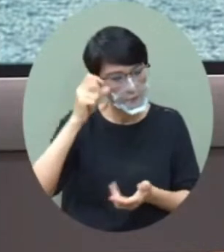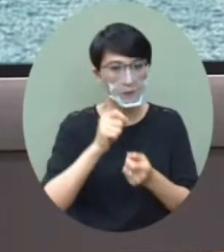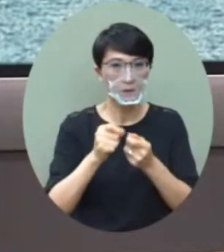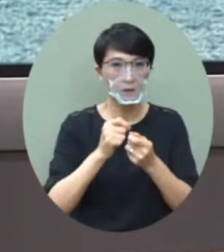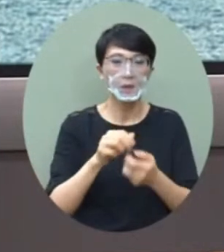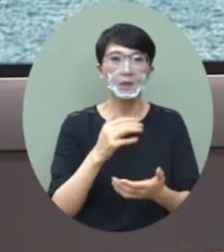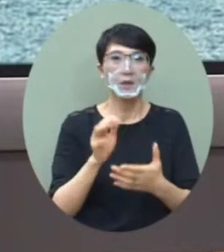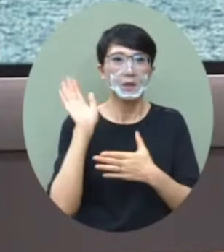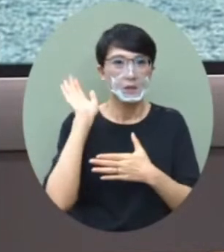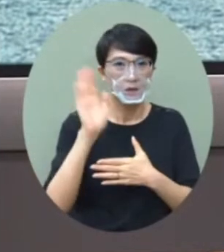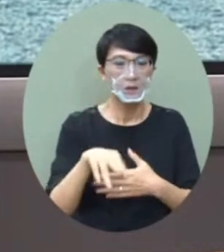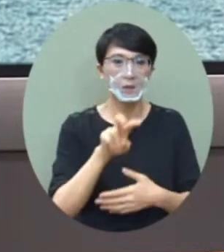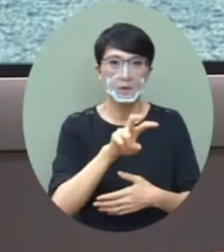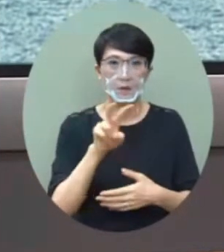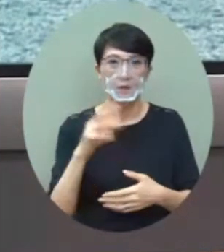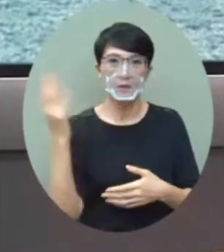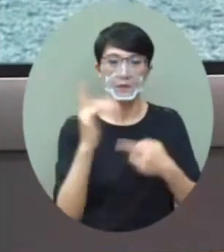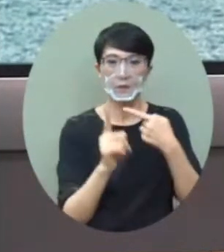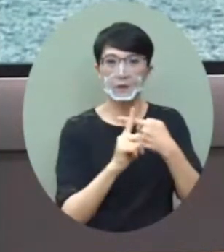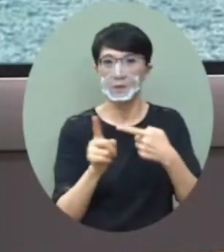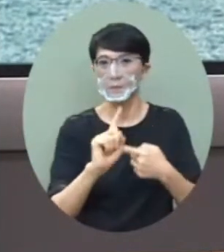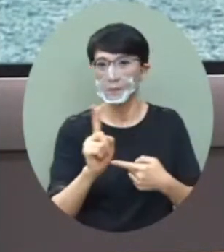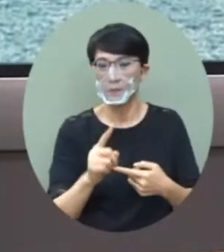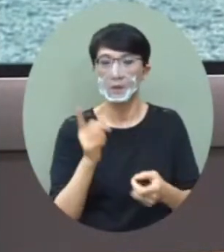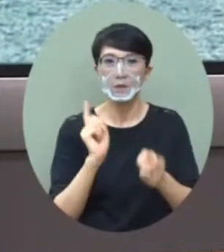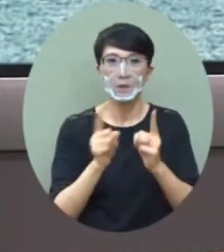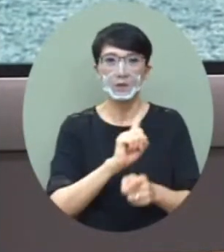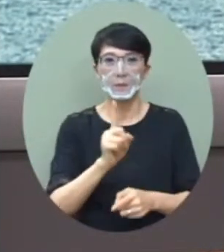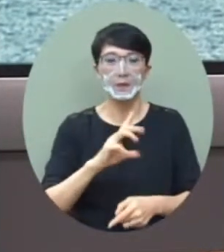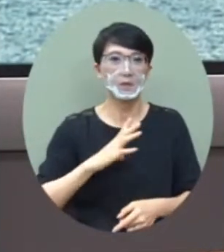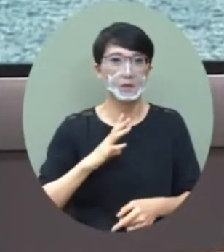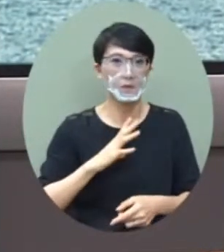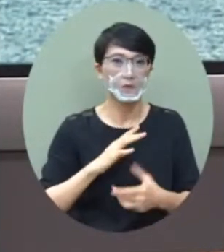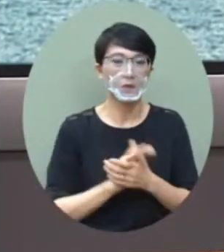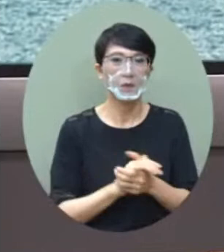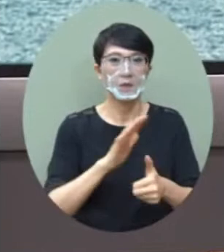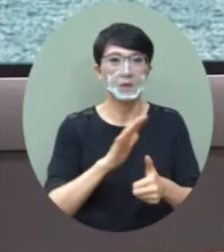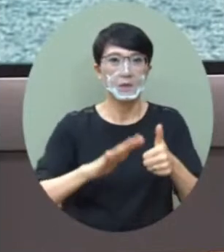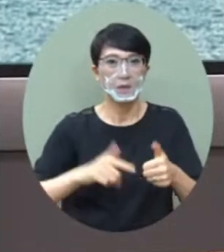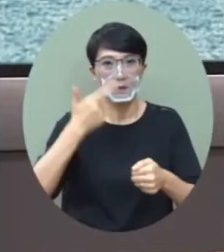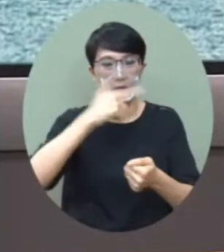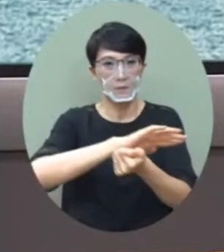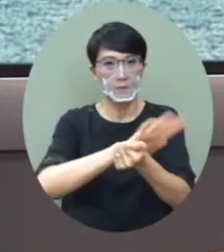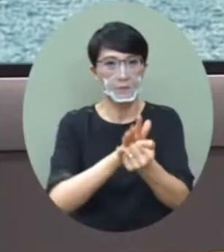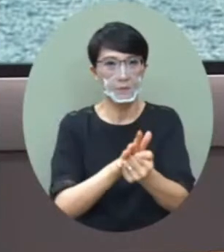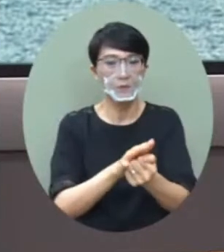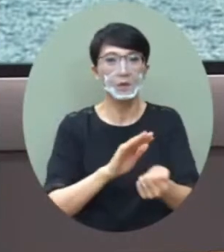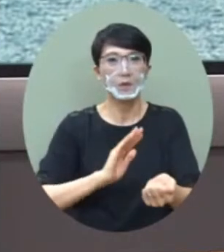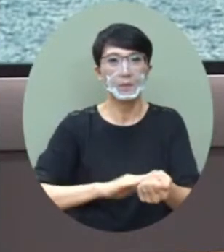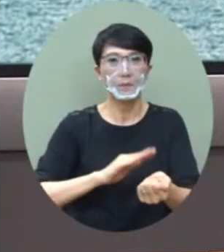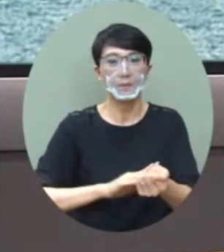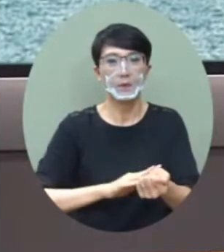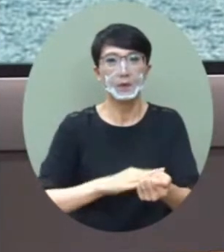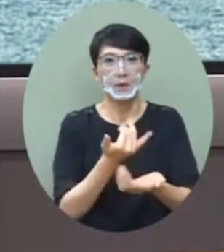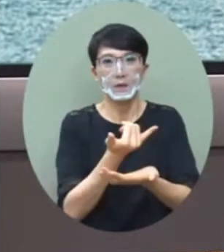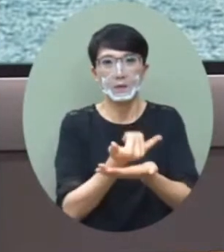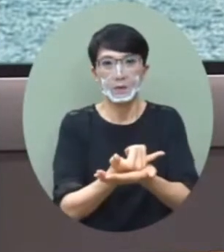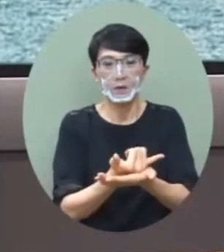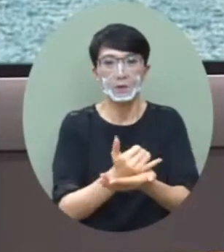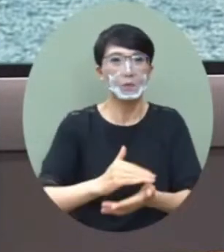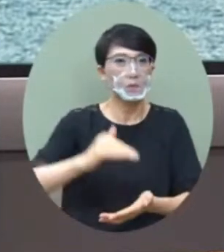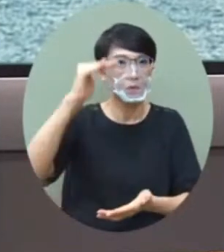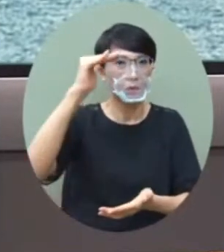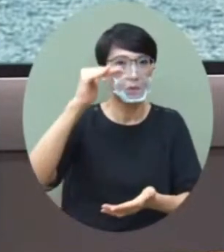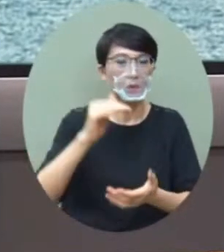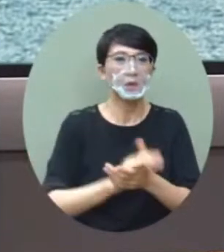our medical experts and the HA will do an analysis afterwards to see whether